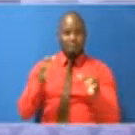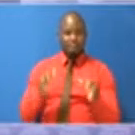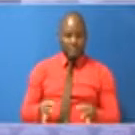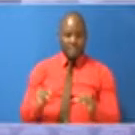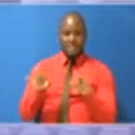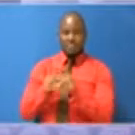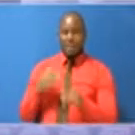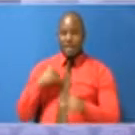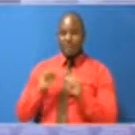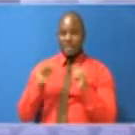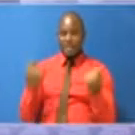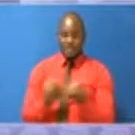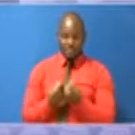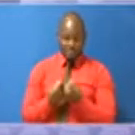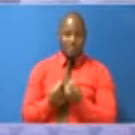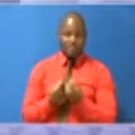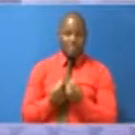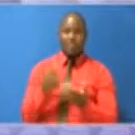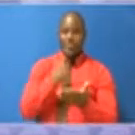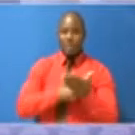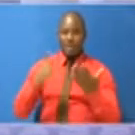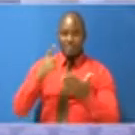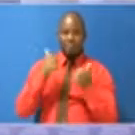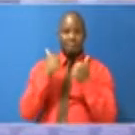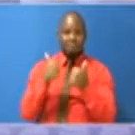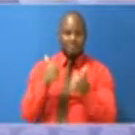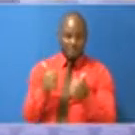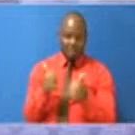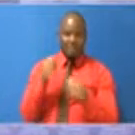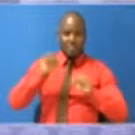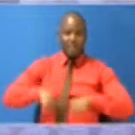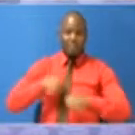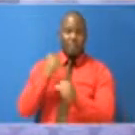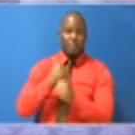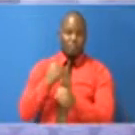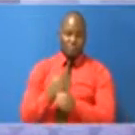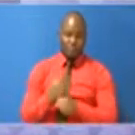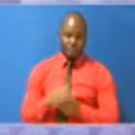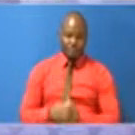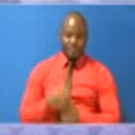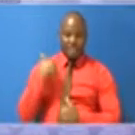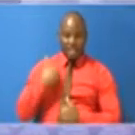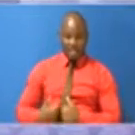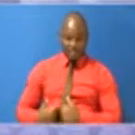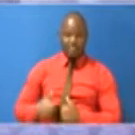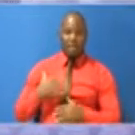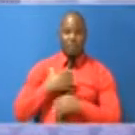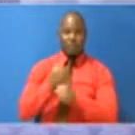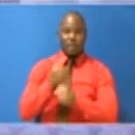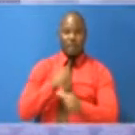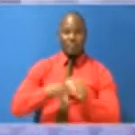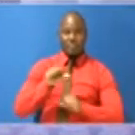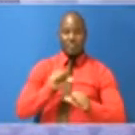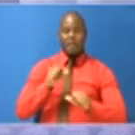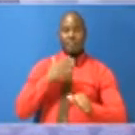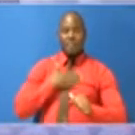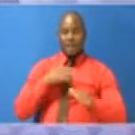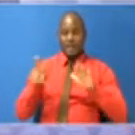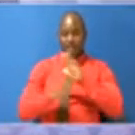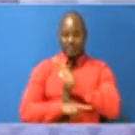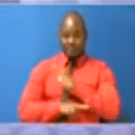that and we have a team that is you know properly suited you know to be able to do that i am very very confident about my deputy